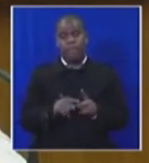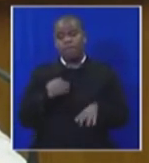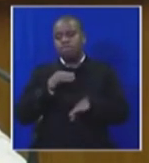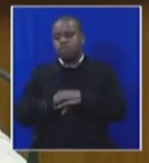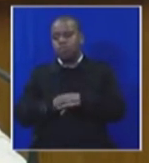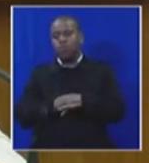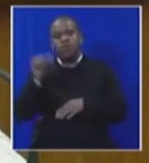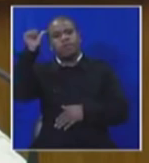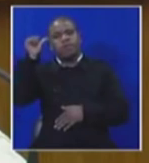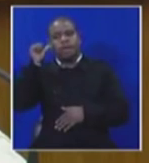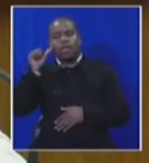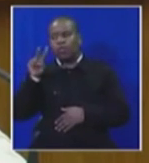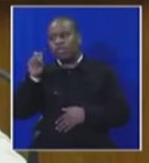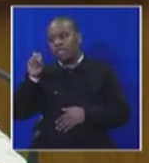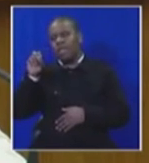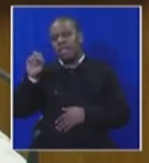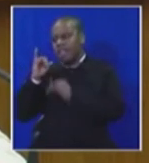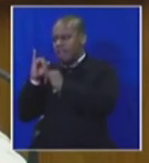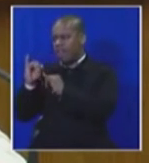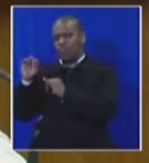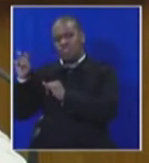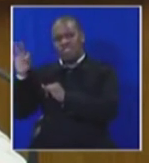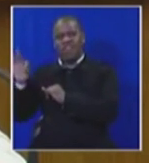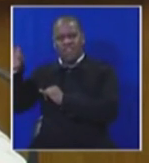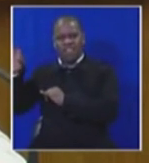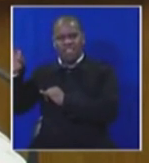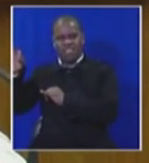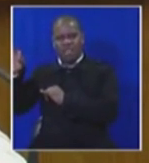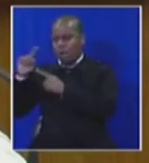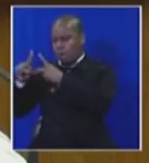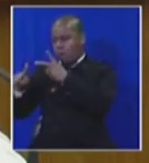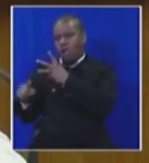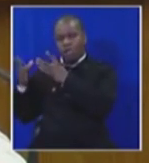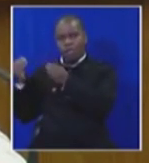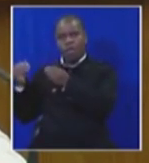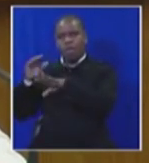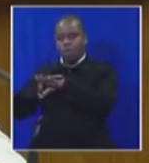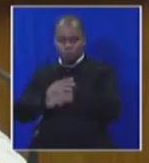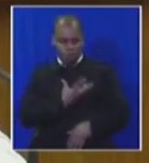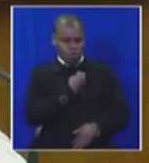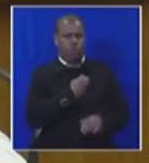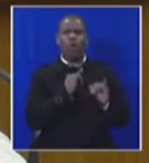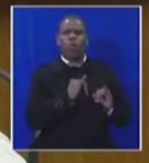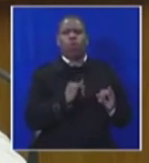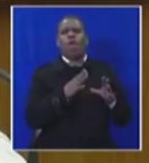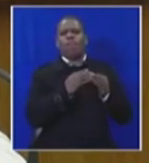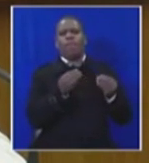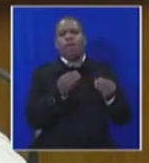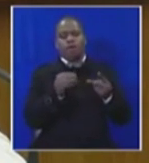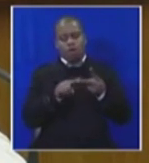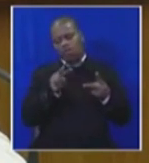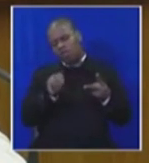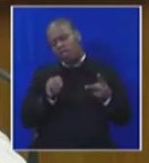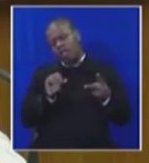adults between the years 2011 and 2014 were not matched by equivalent increases amongst the youth. In fact, in 2011